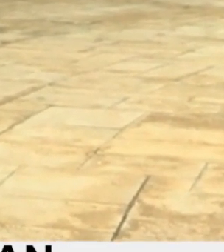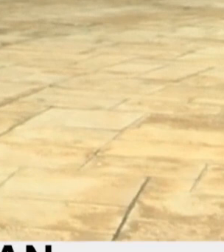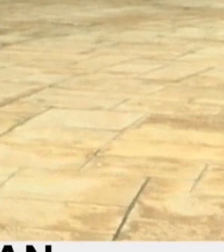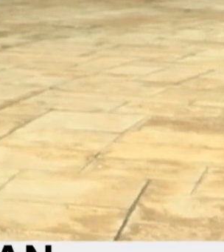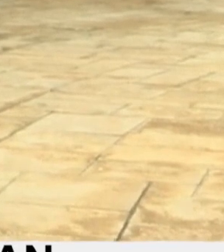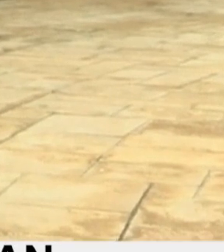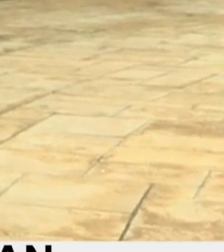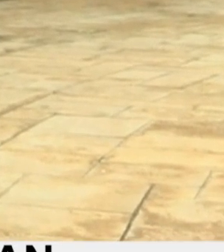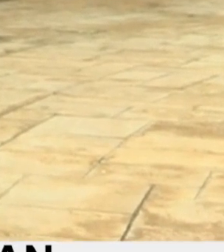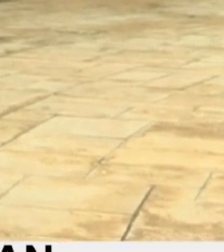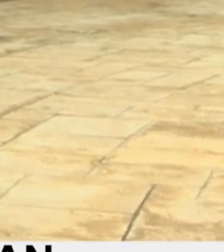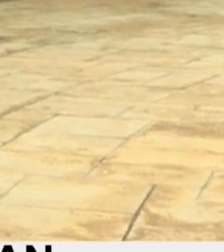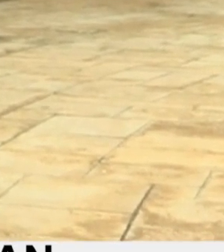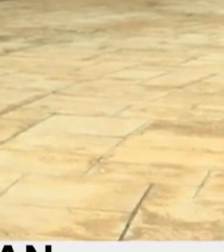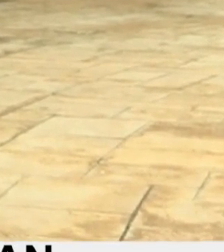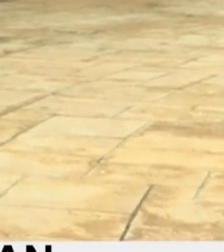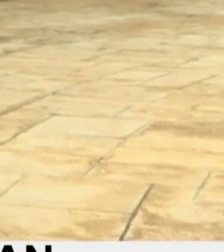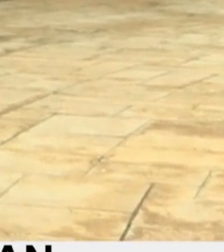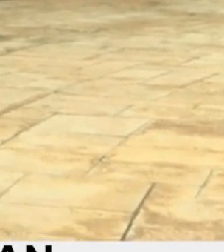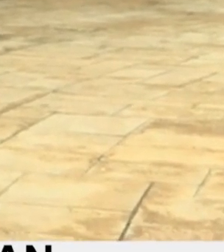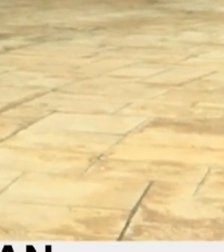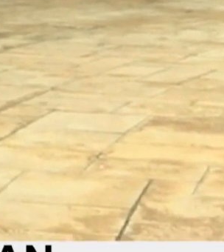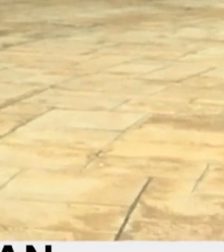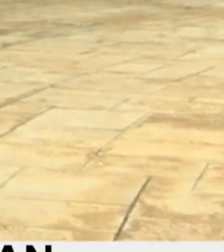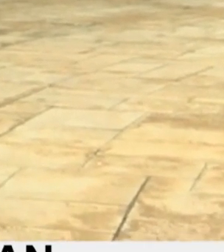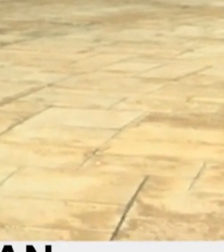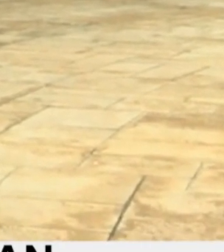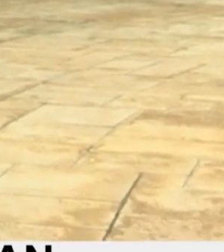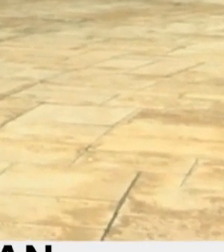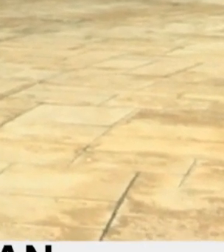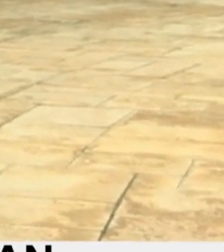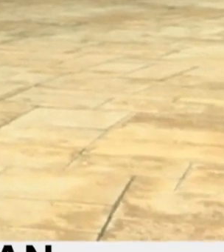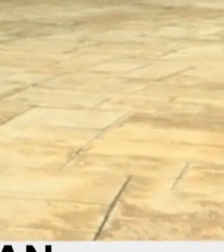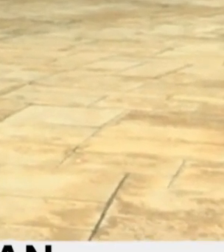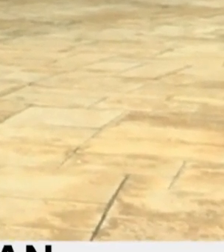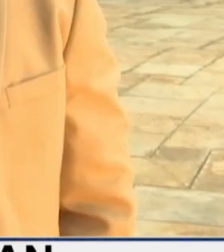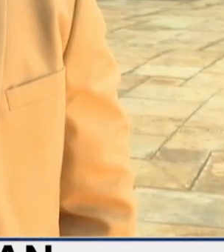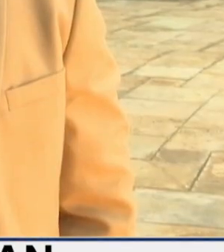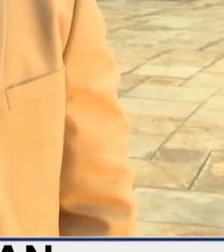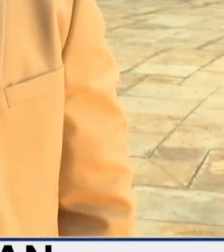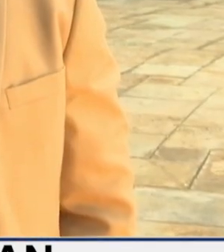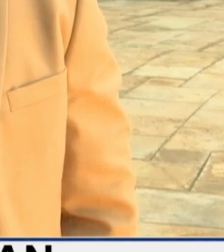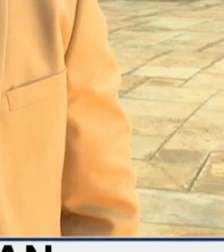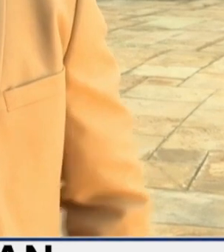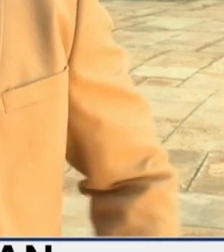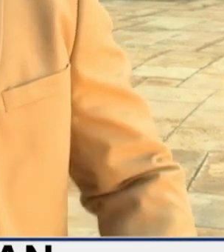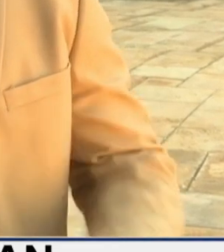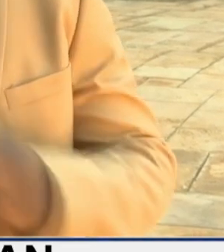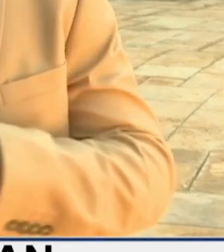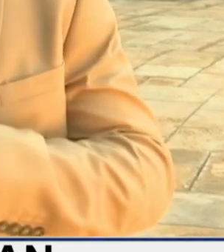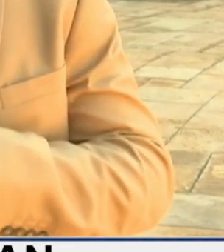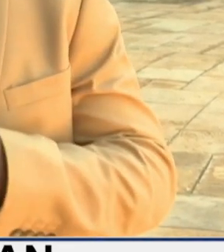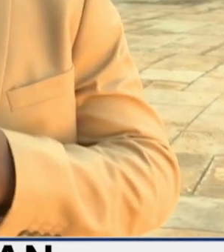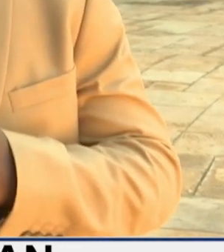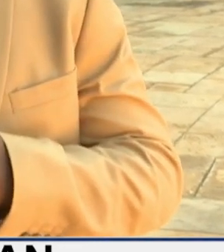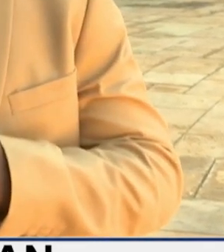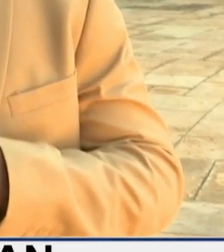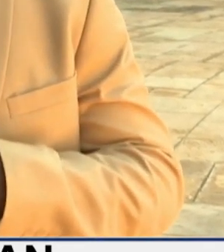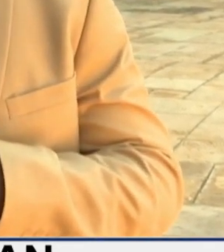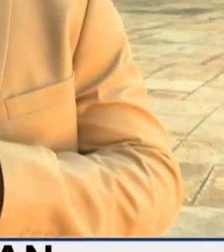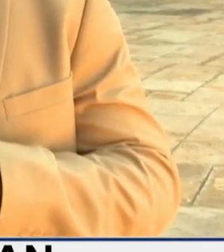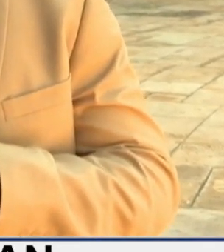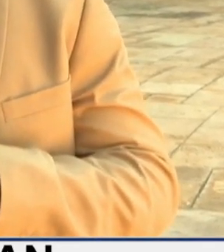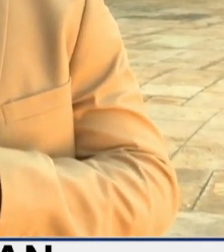the guns within the African continent. Oh, absolutely, Samkele. My side hustle is arranging flowers, so